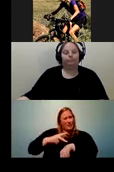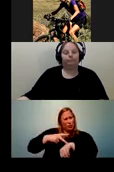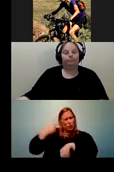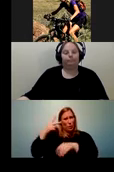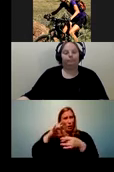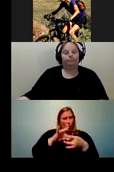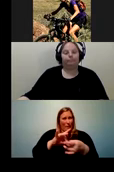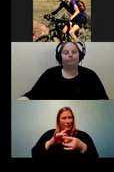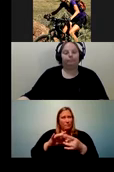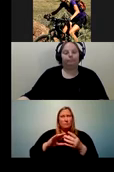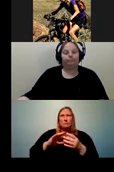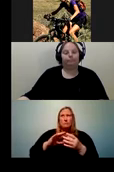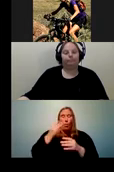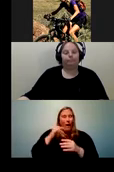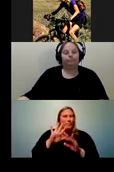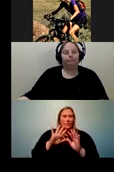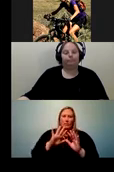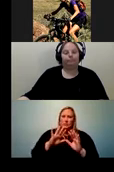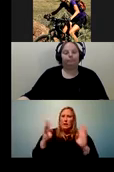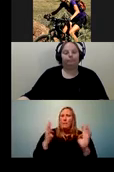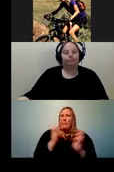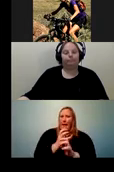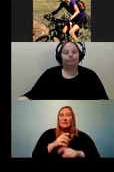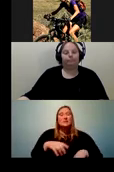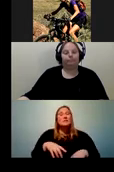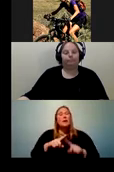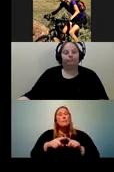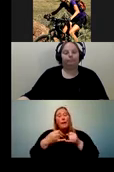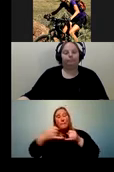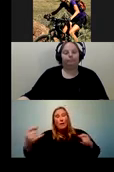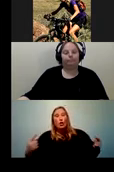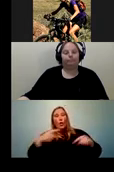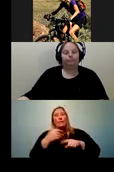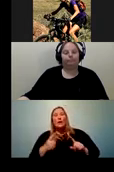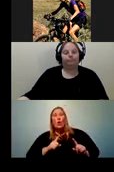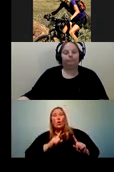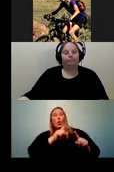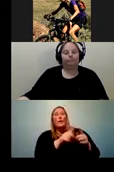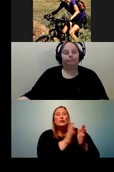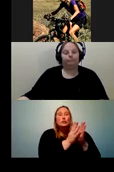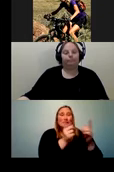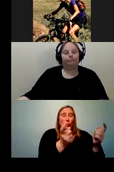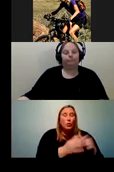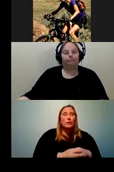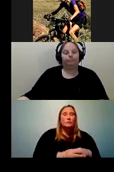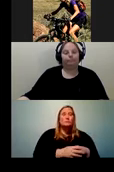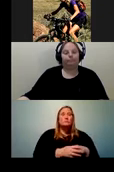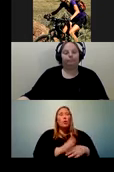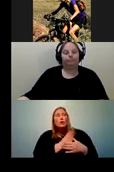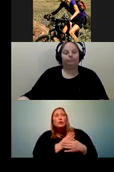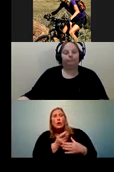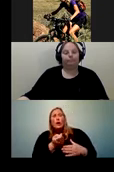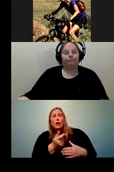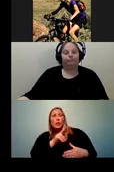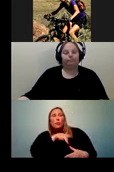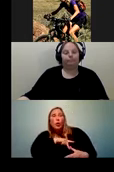be. But a boundary crossing would be attending a ceremony, sharing a little personal information. Maybe